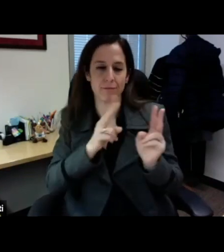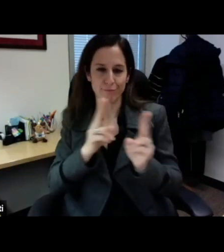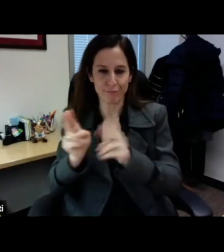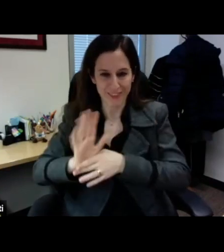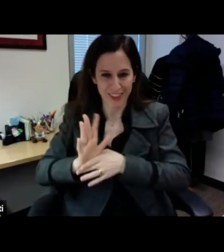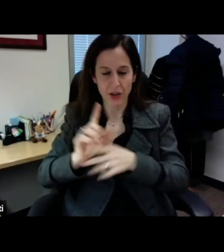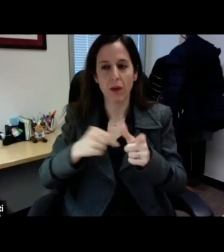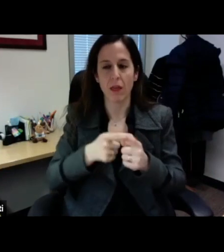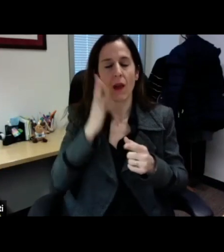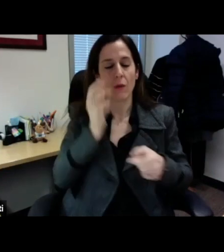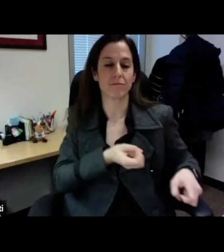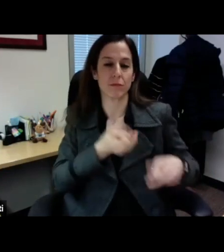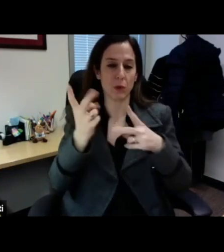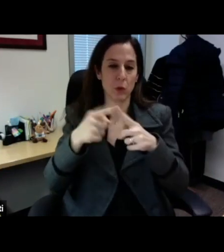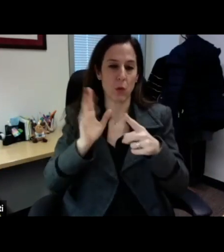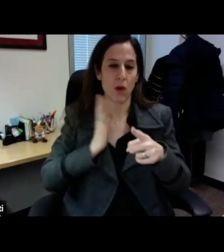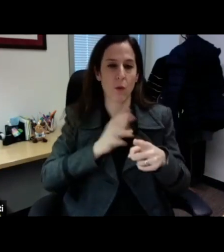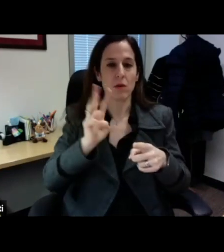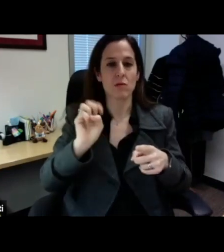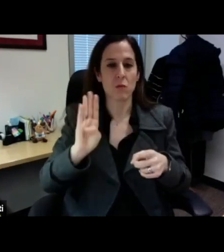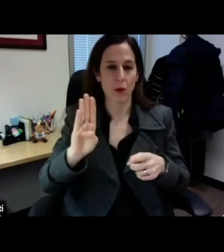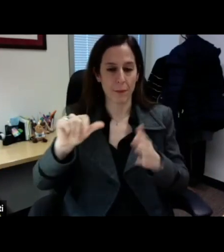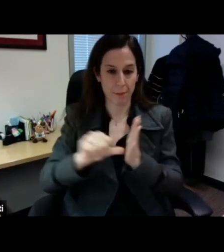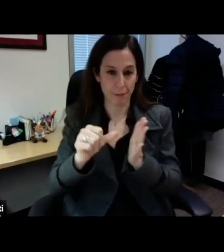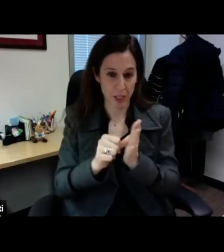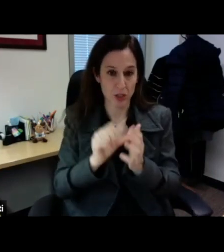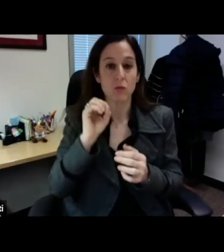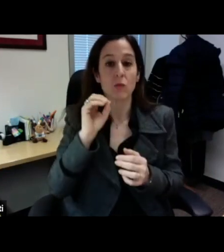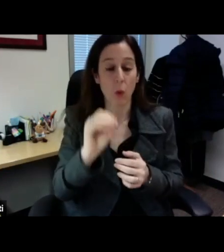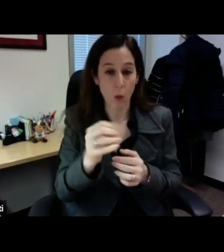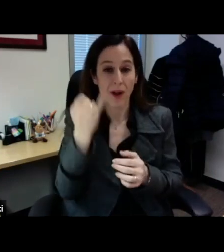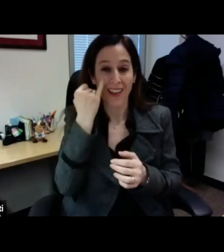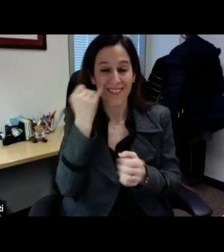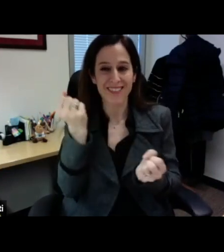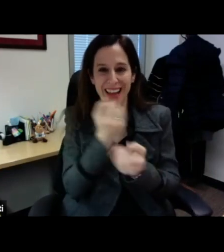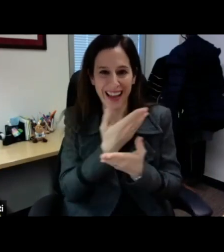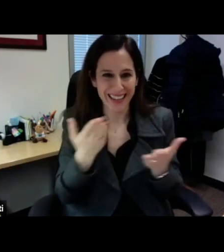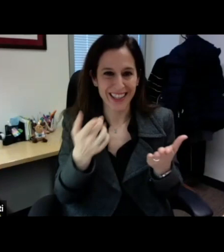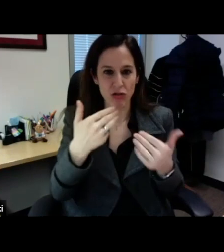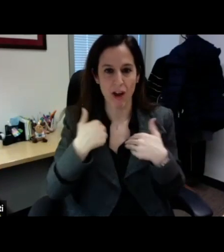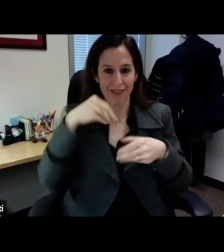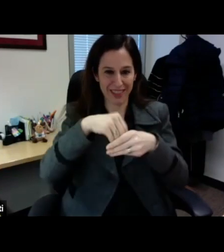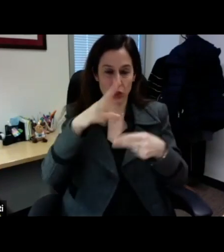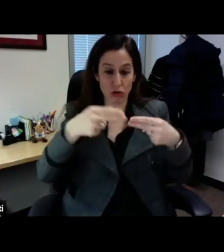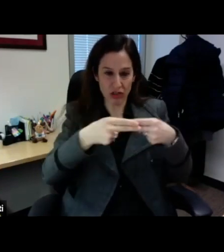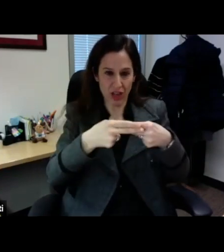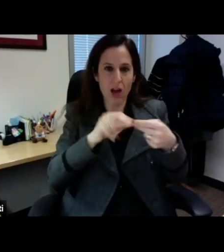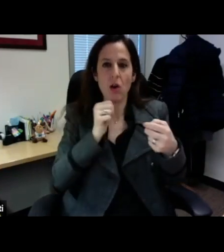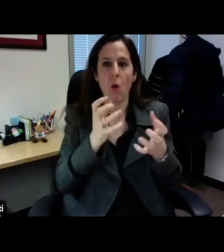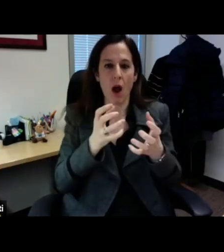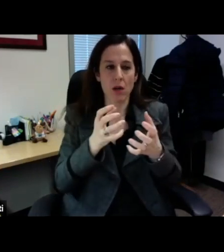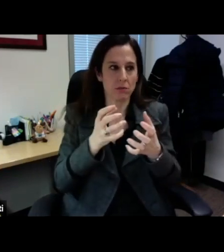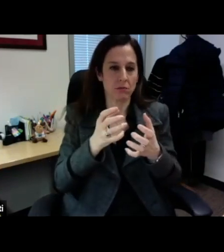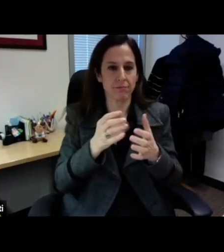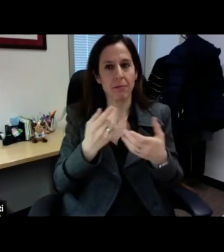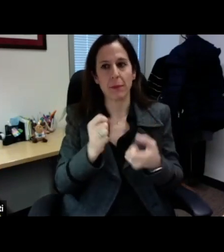then we'll be able to do some editing of it later, and at that point we'll upload it to our webpage. So if there's anything